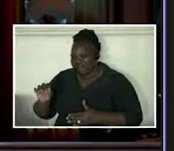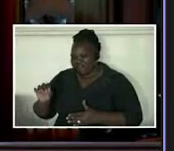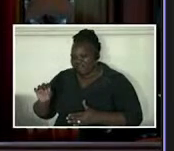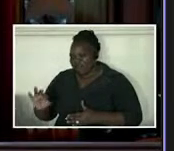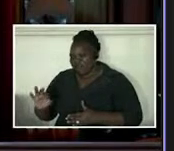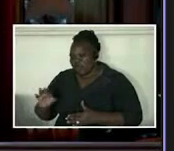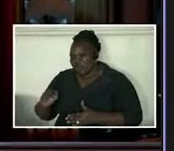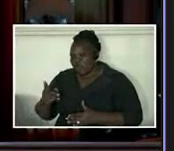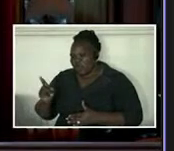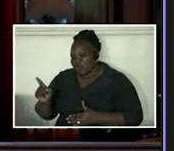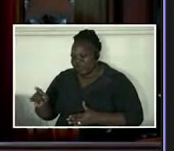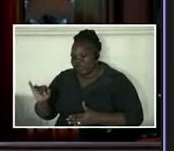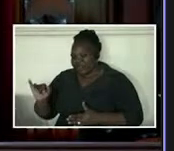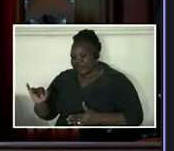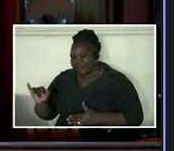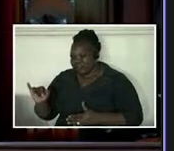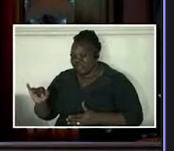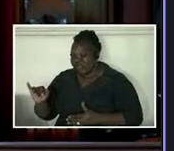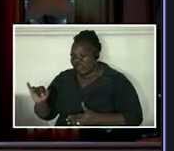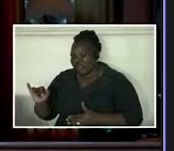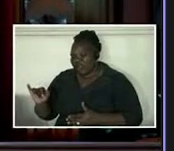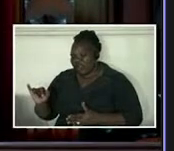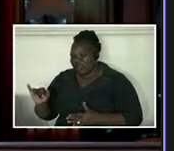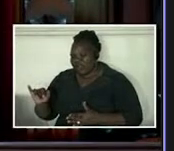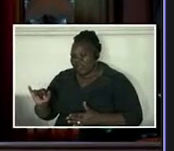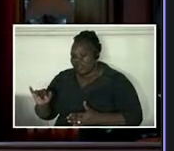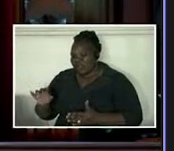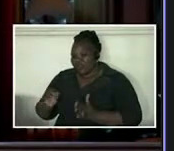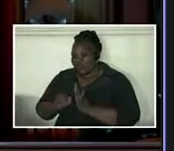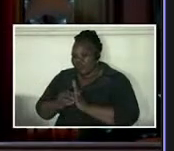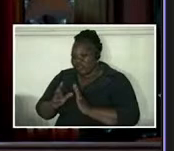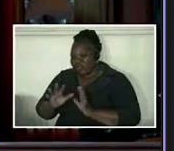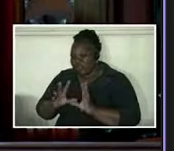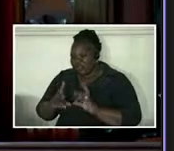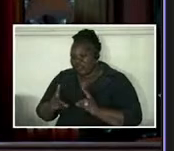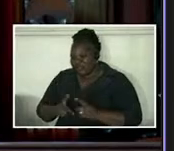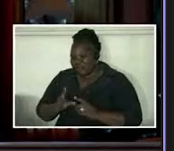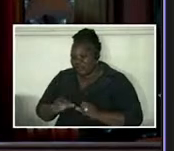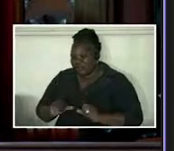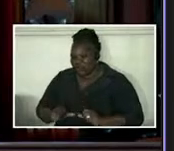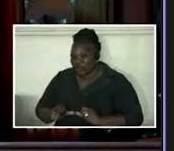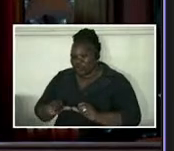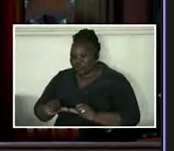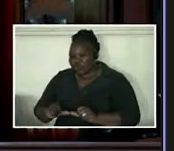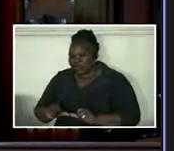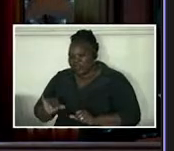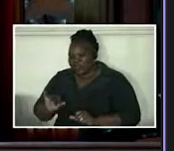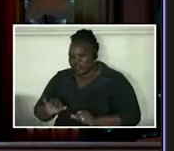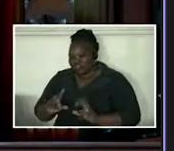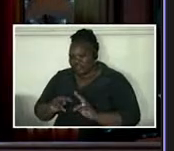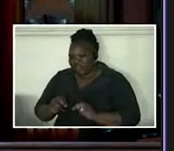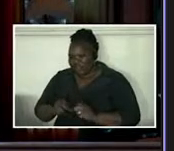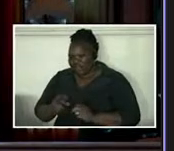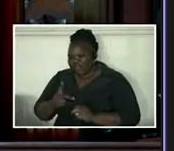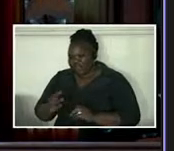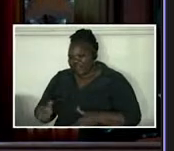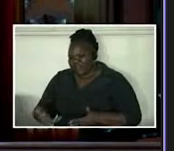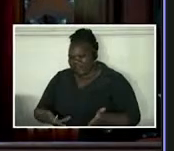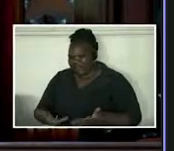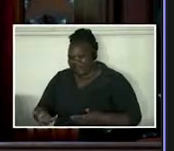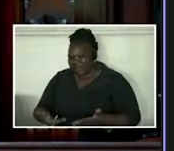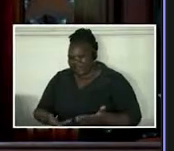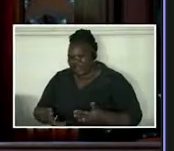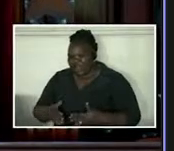component of our communities health care it's noted that the department will continue to implement the rationalization of services in the district and specialized